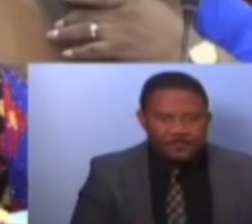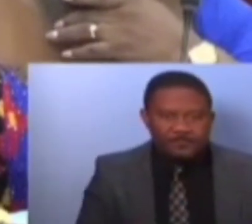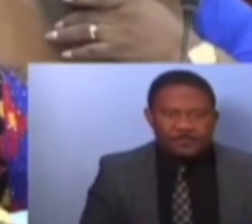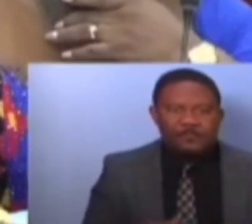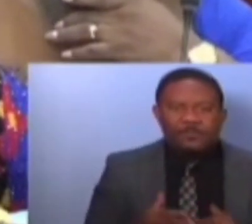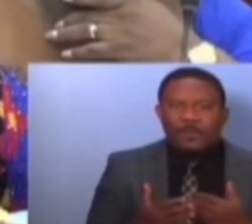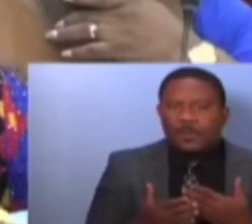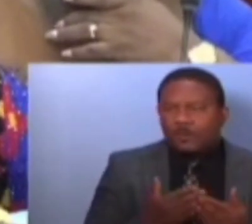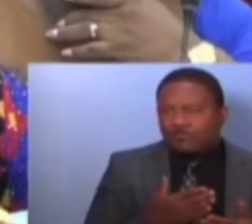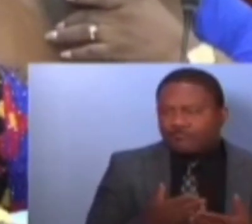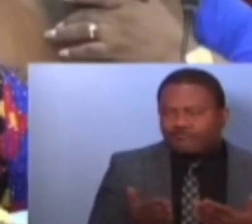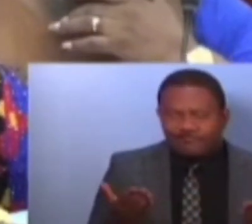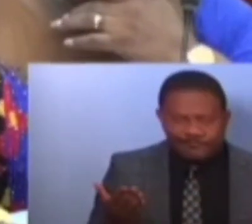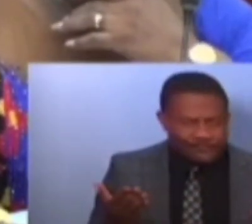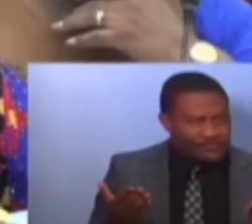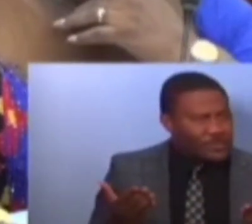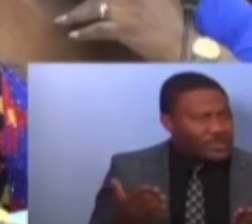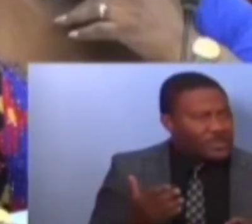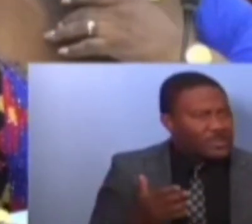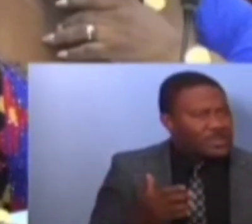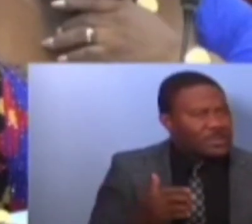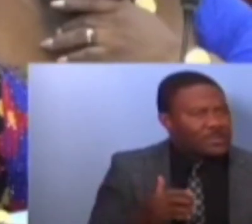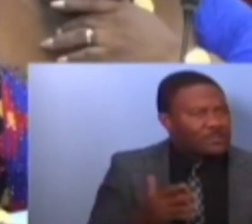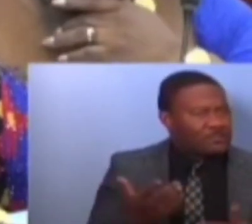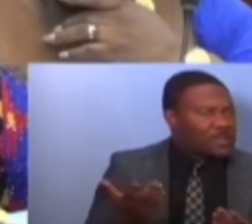in view of the improper